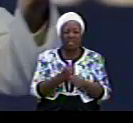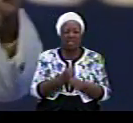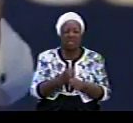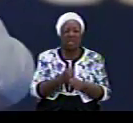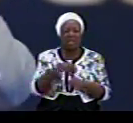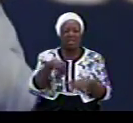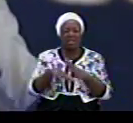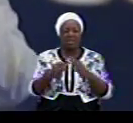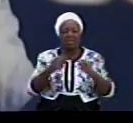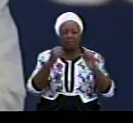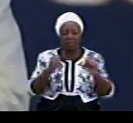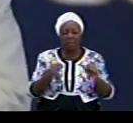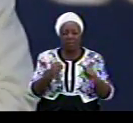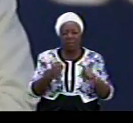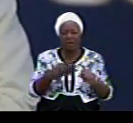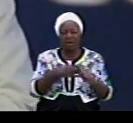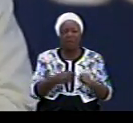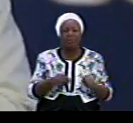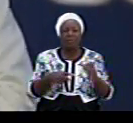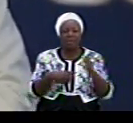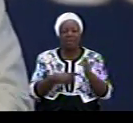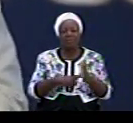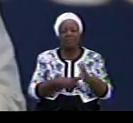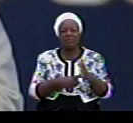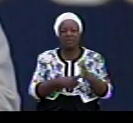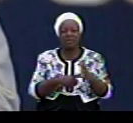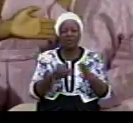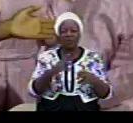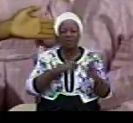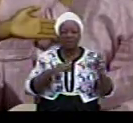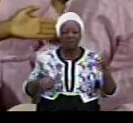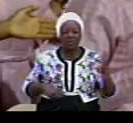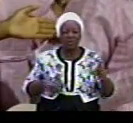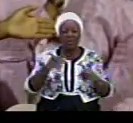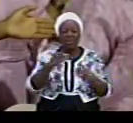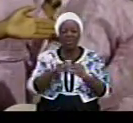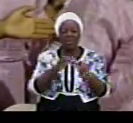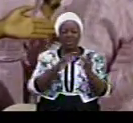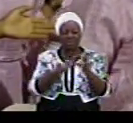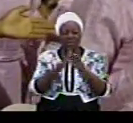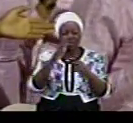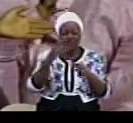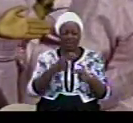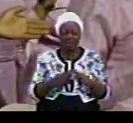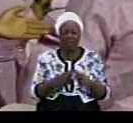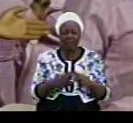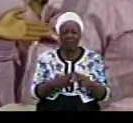power and the presence of the Lord, in Jesus' name.